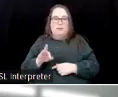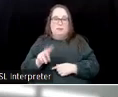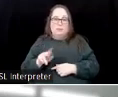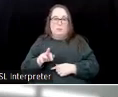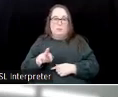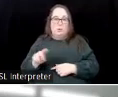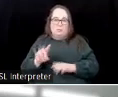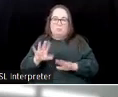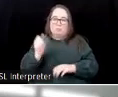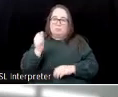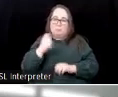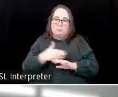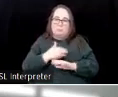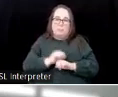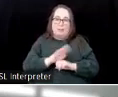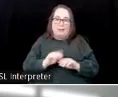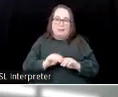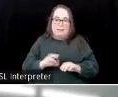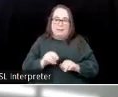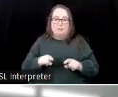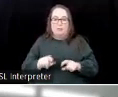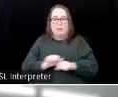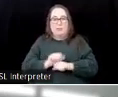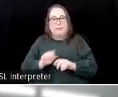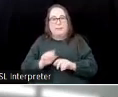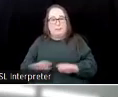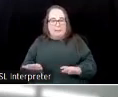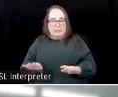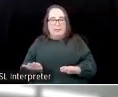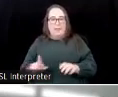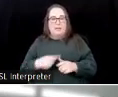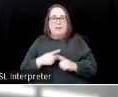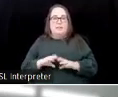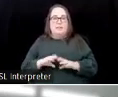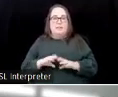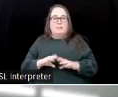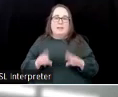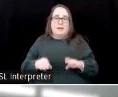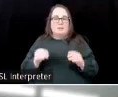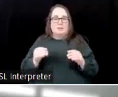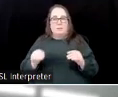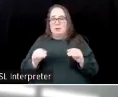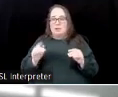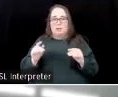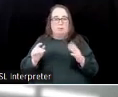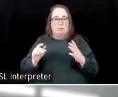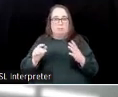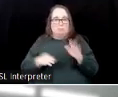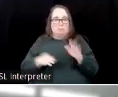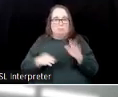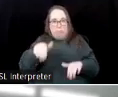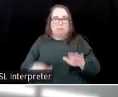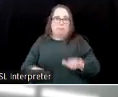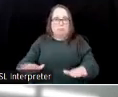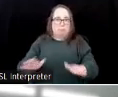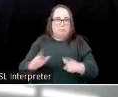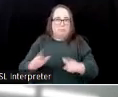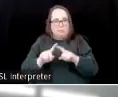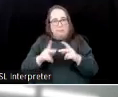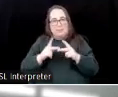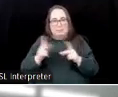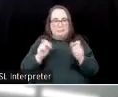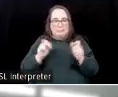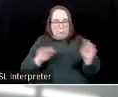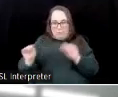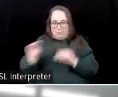pre-pandemic. And we know during the pandemic, the housing market got really weird in a lot of places. People moved